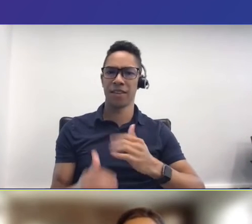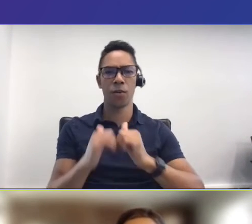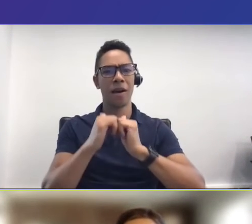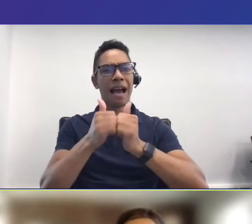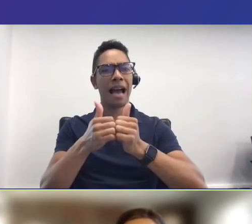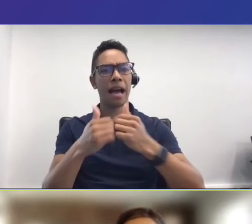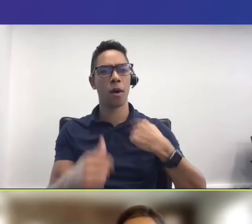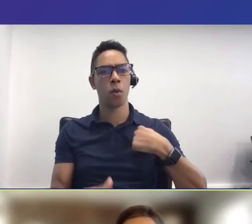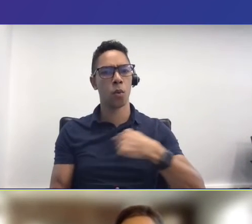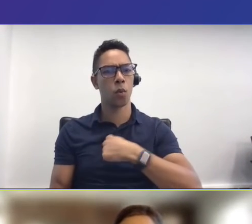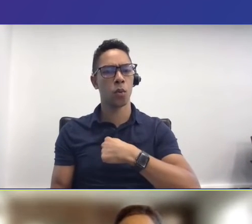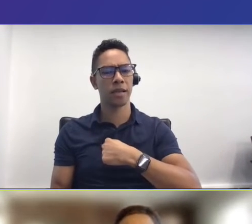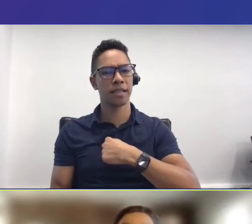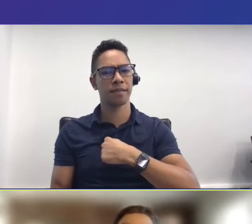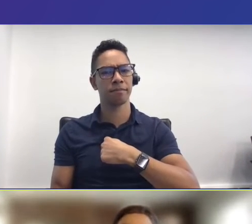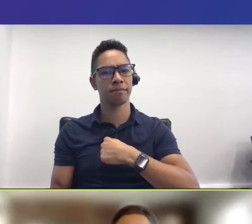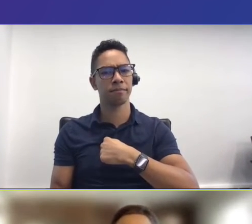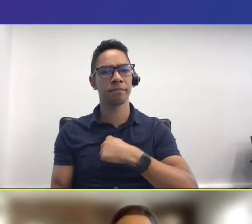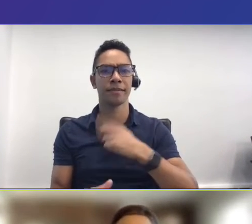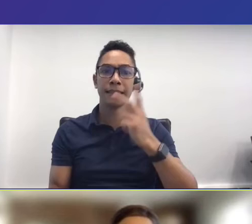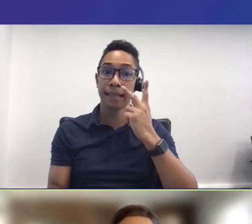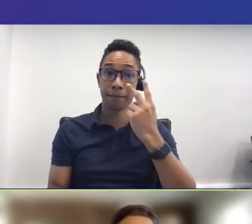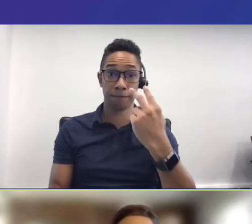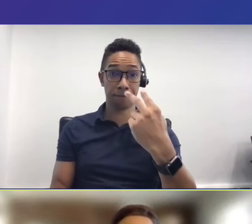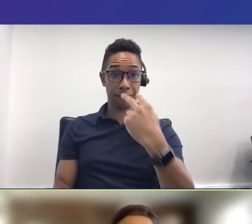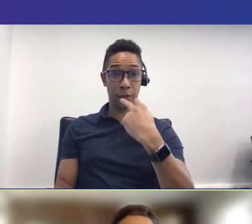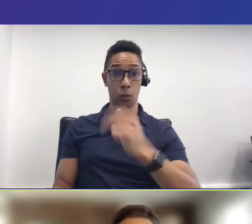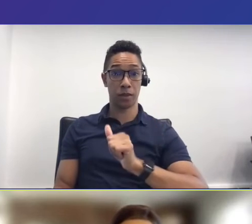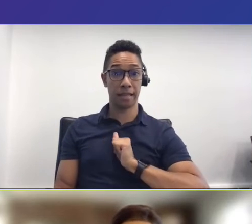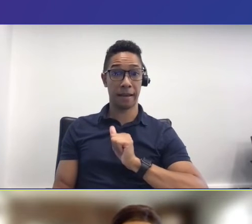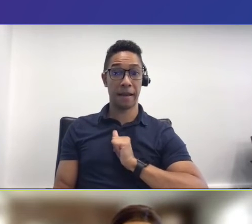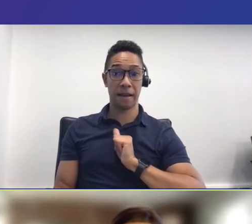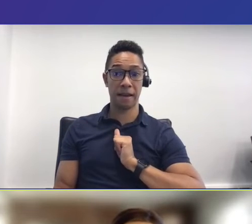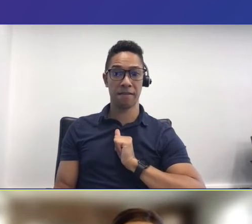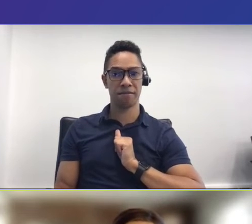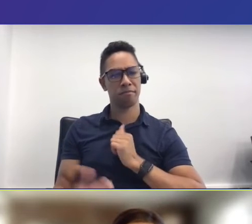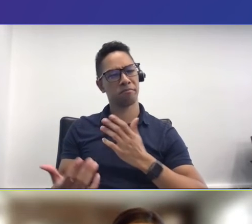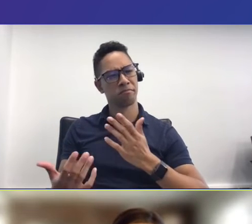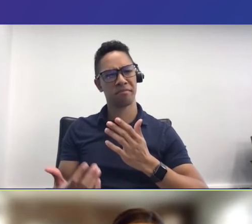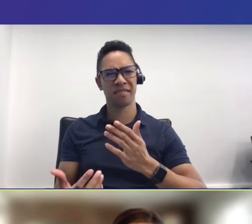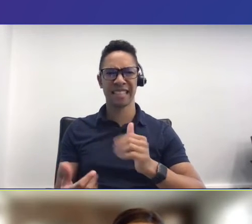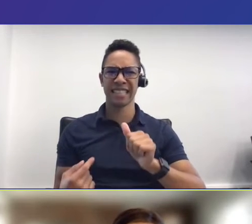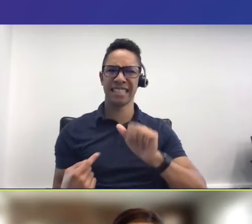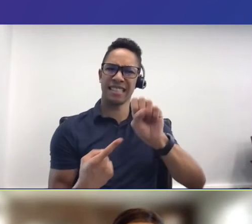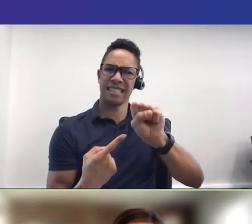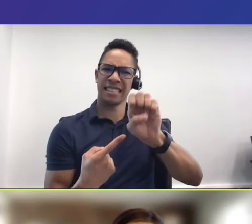we we see ourselves, the sense of self, what is self.